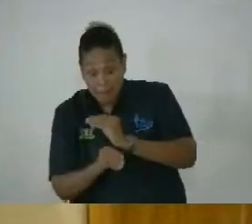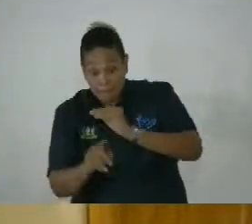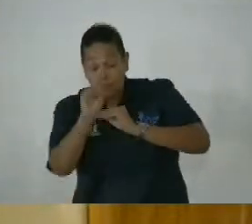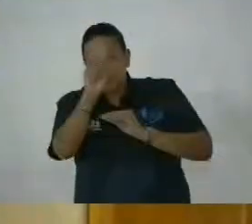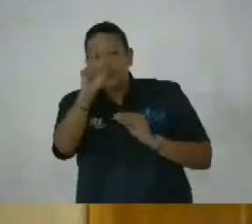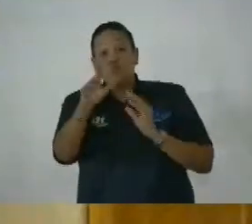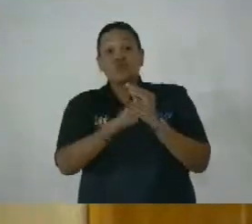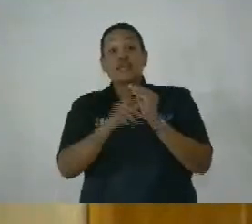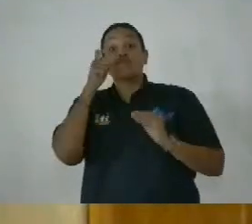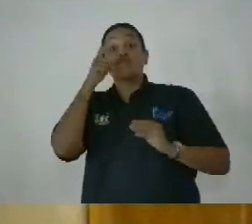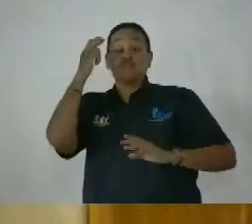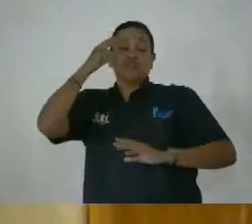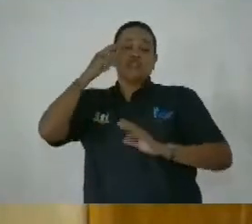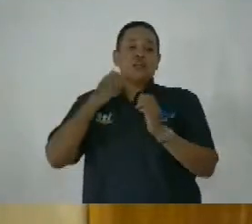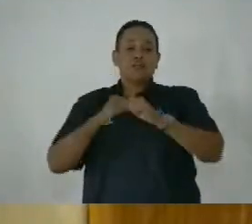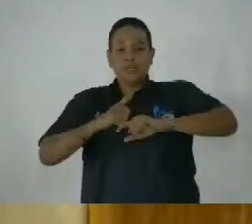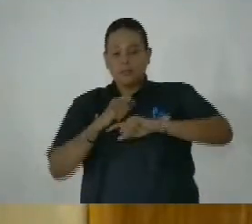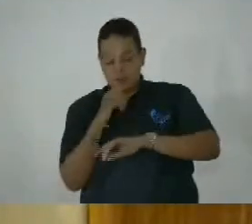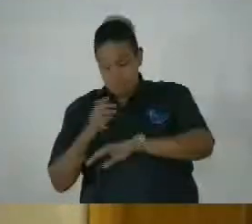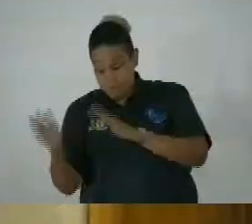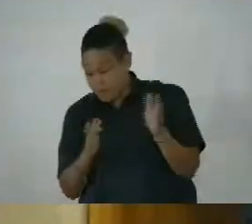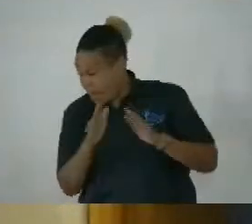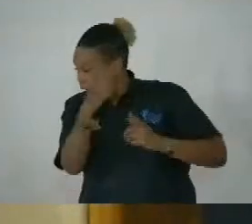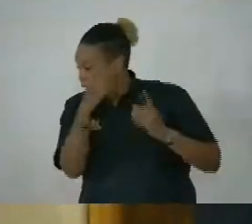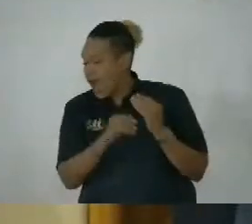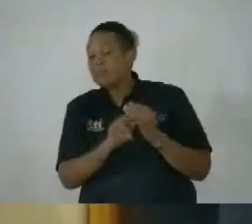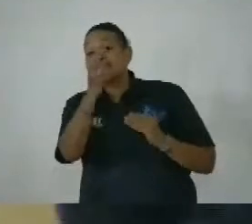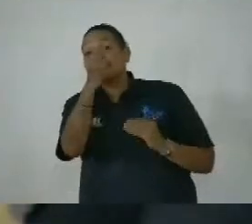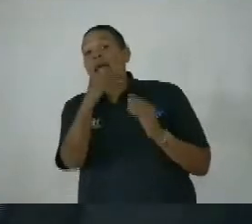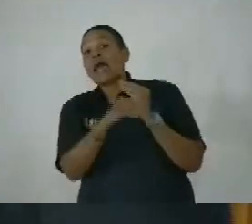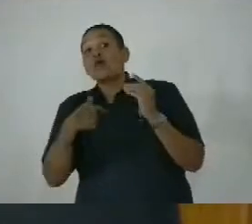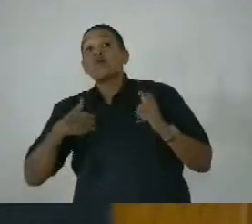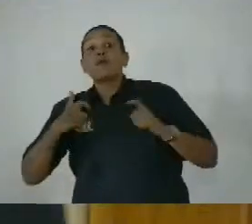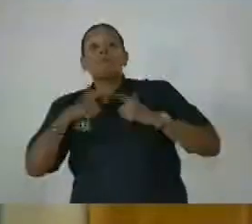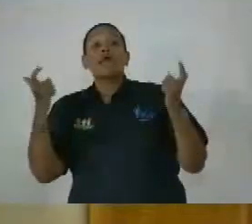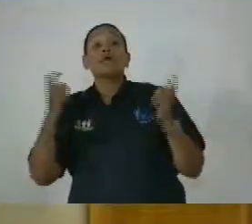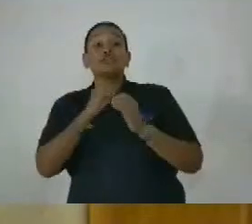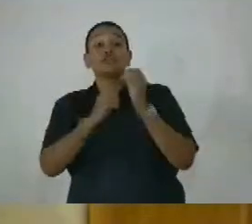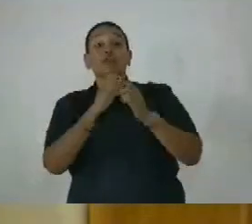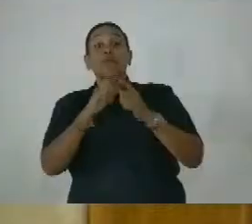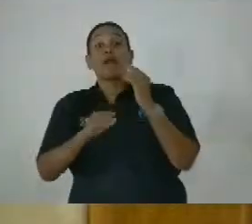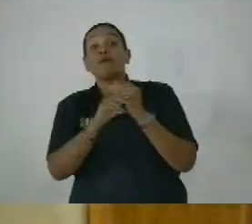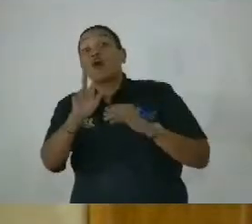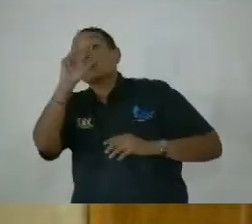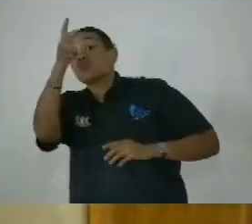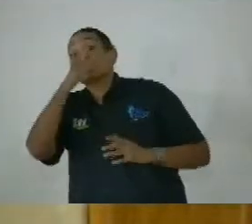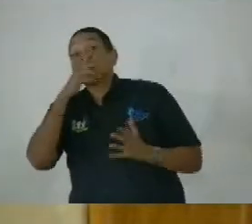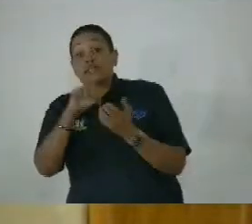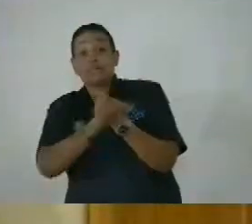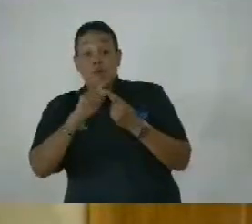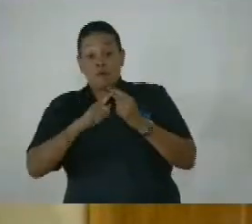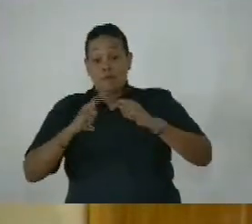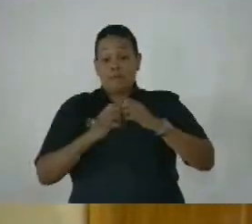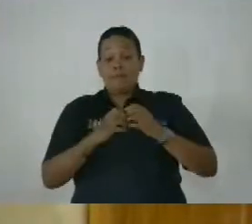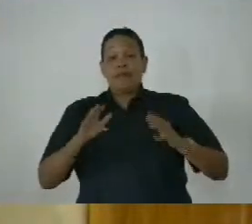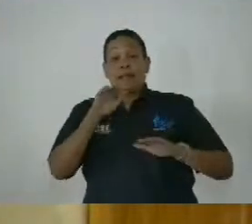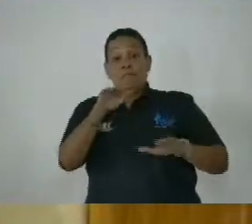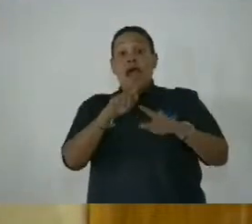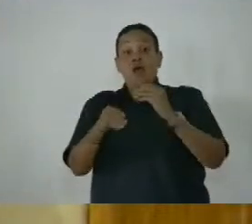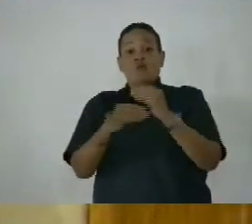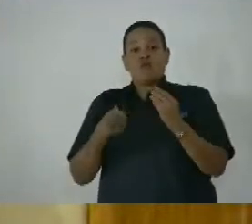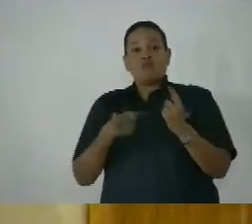was in reasonable shape, we could repair it. 2 need major repair, and 3 we had to demolish and rebuild, and we have done